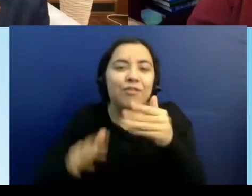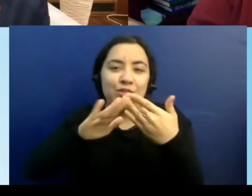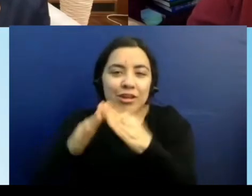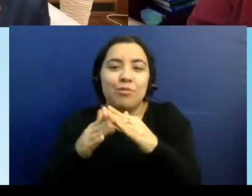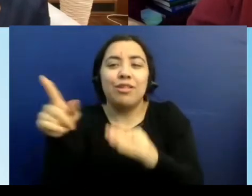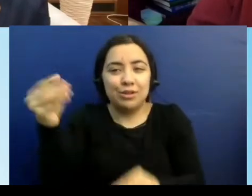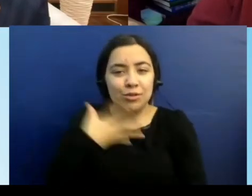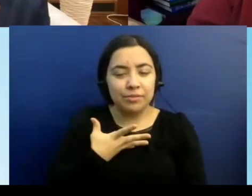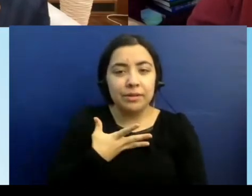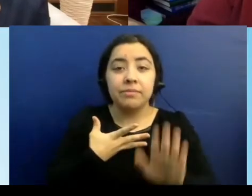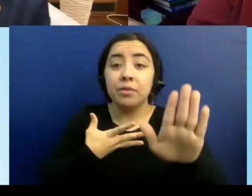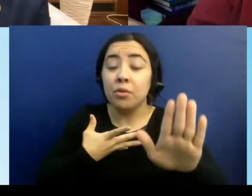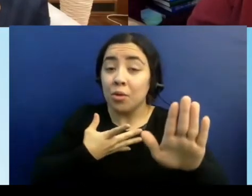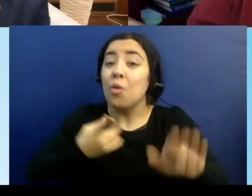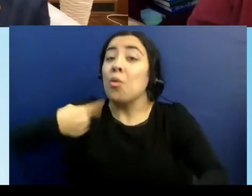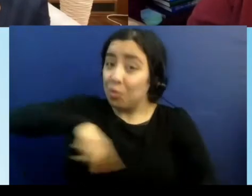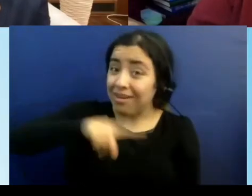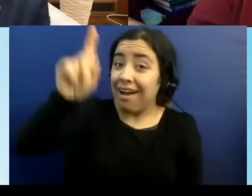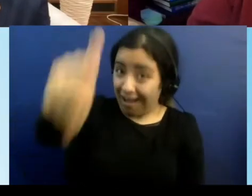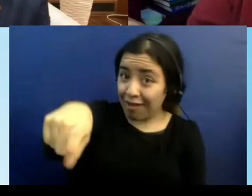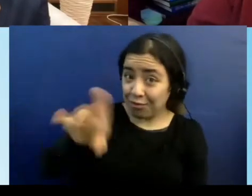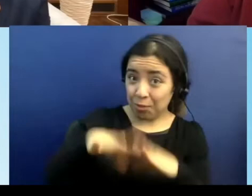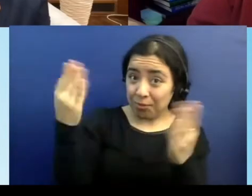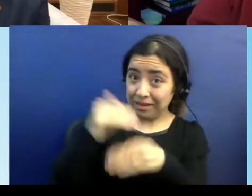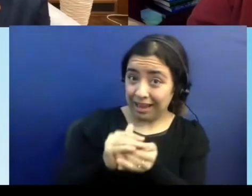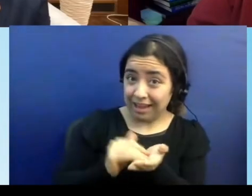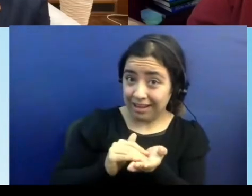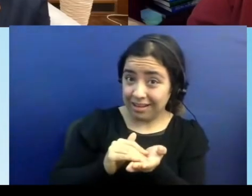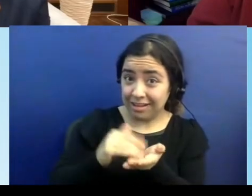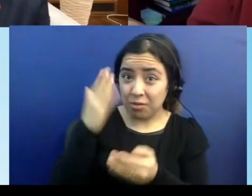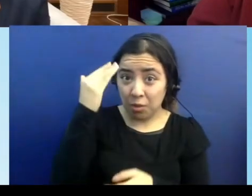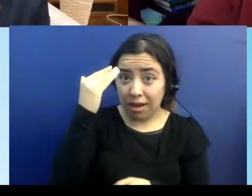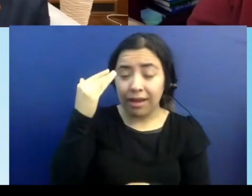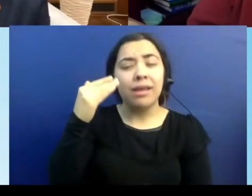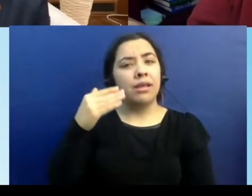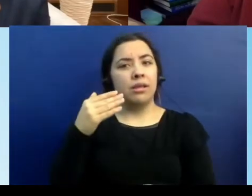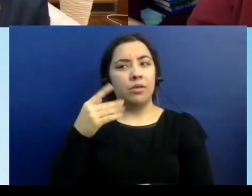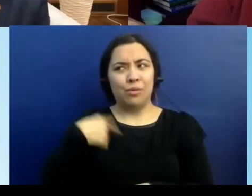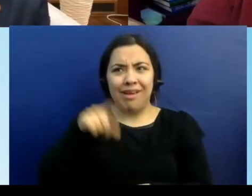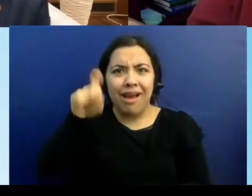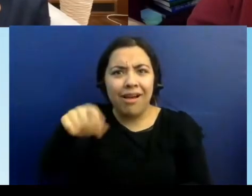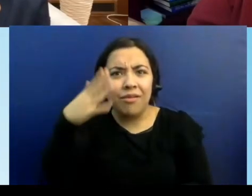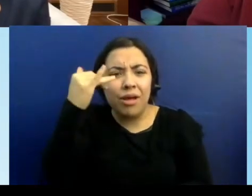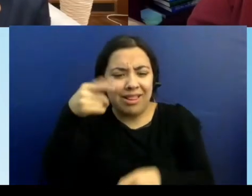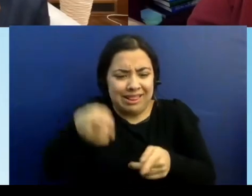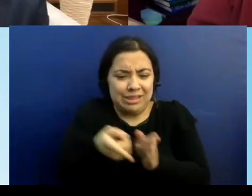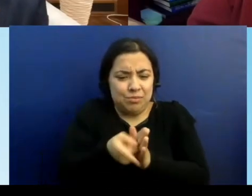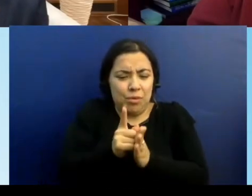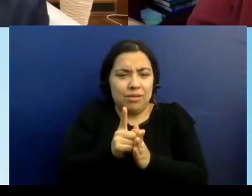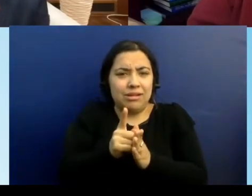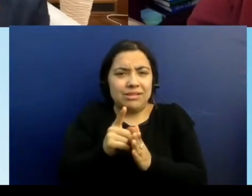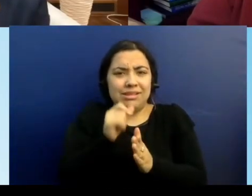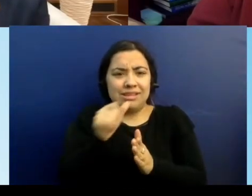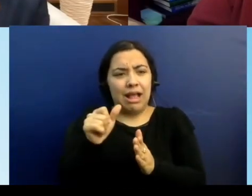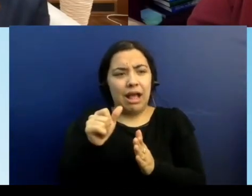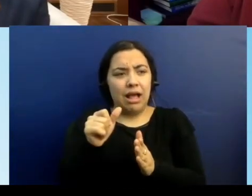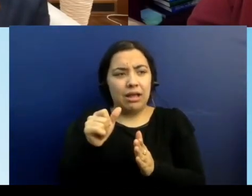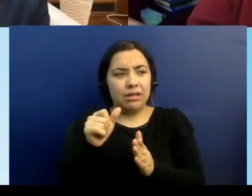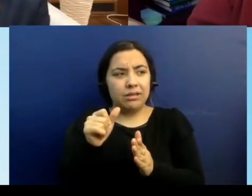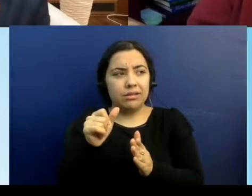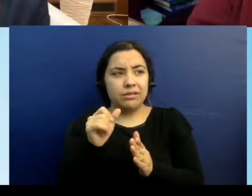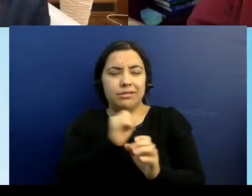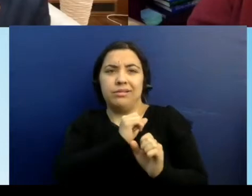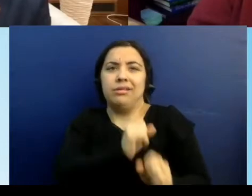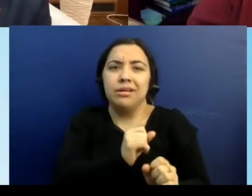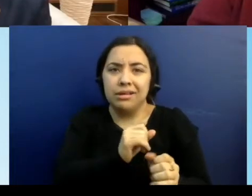to. We have to because we need to not let this moment define us. We have to because